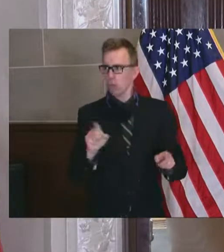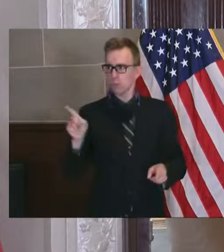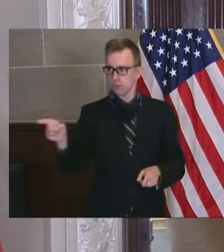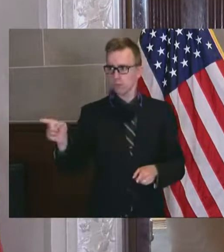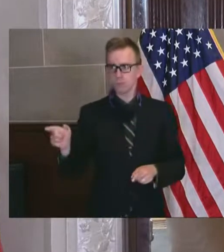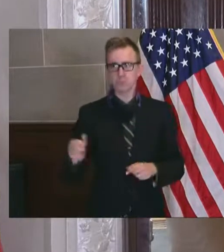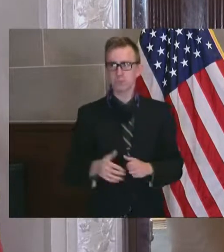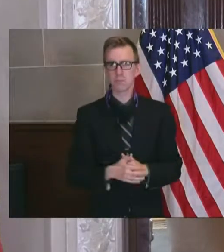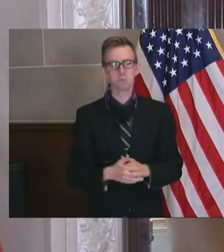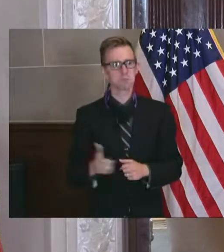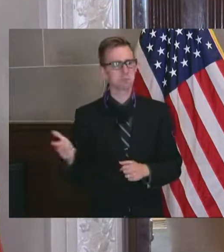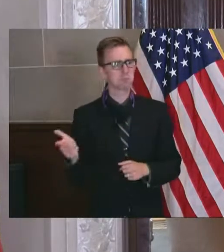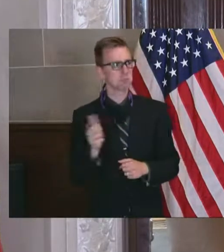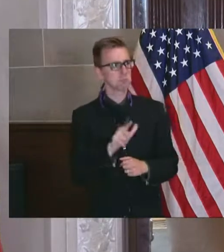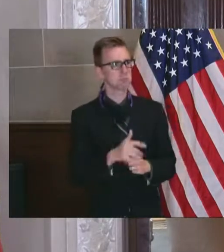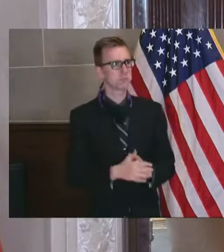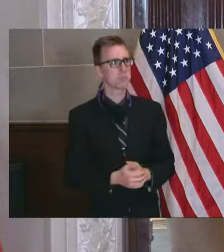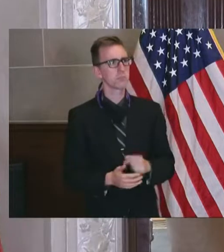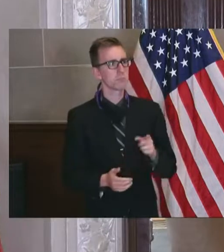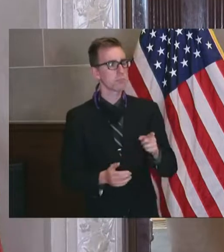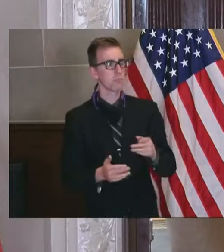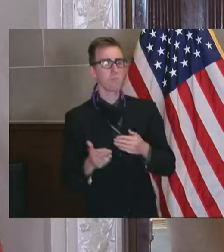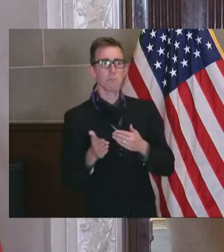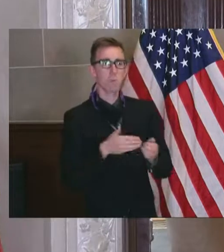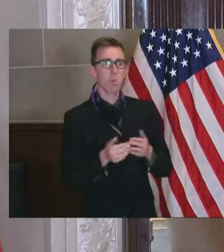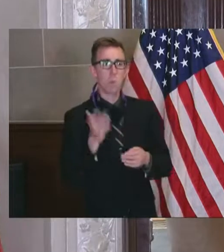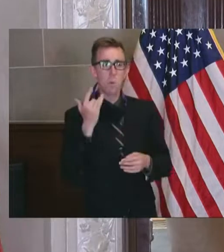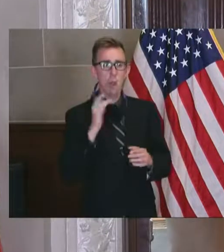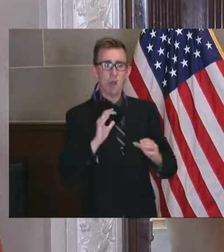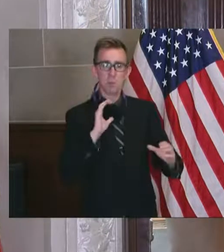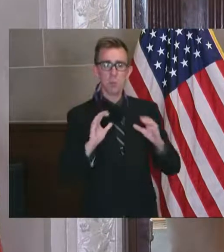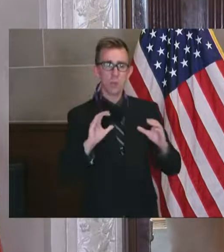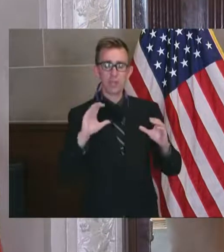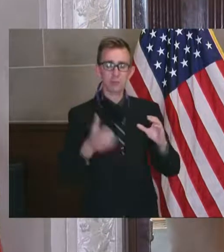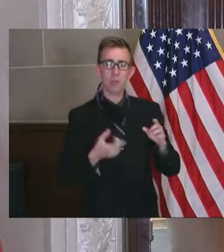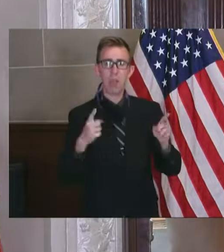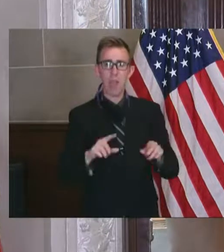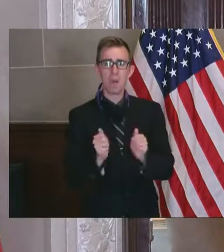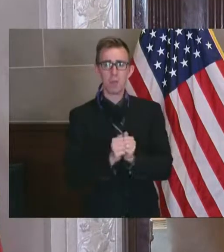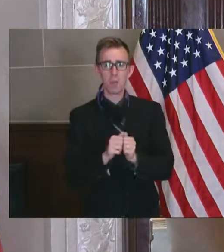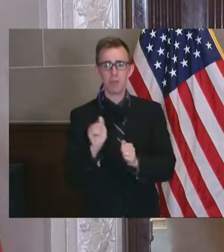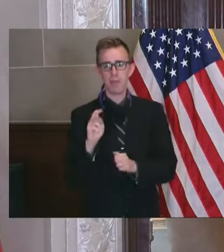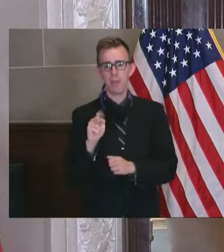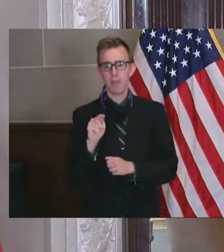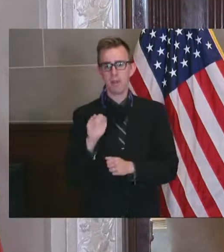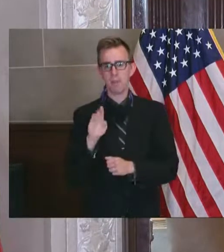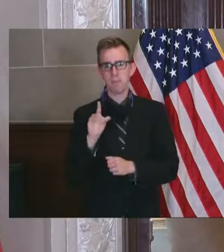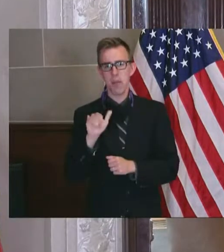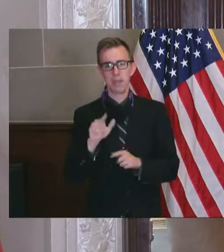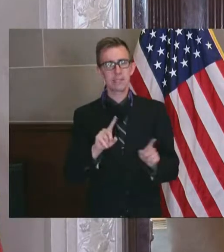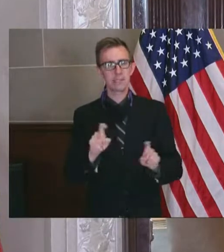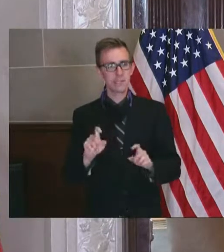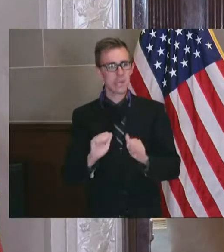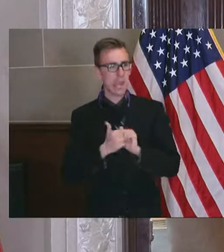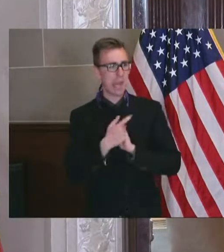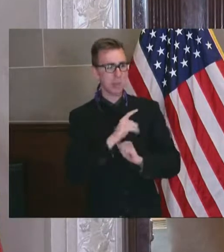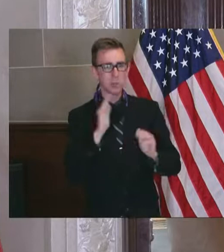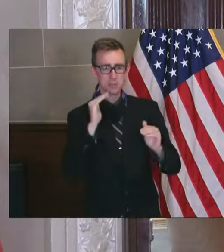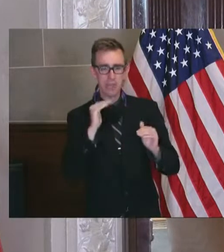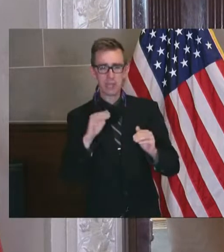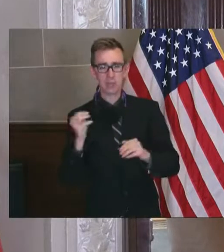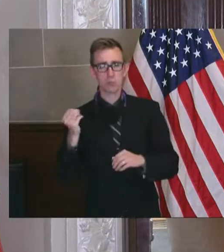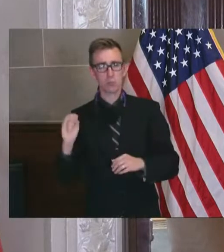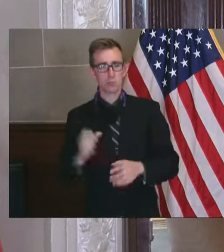Yes. Summer, you can ask your question. Regardless of why the miscommunication occurred with the antibody testing, Right. how do you expect to earn